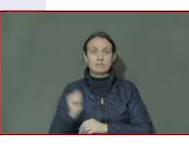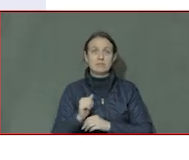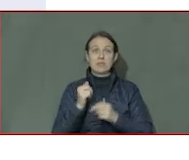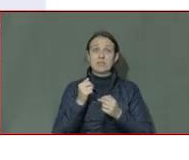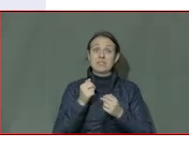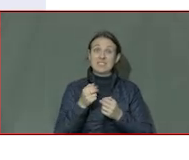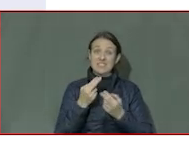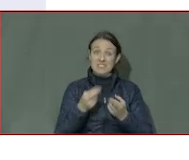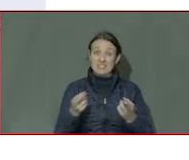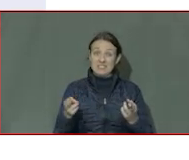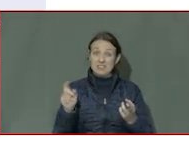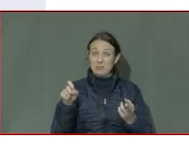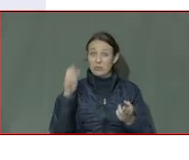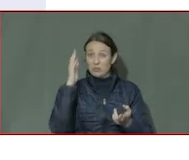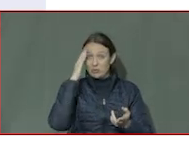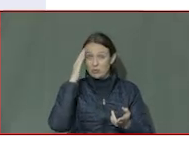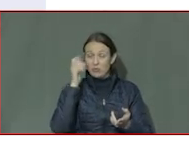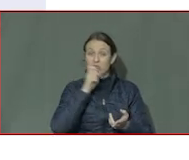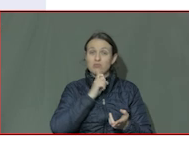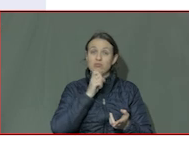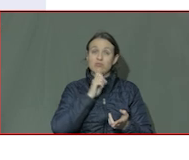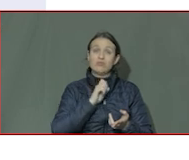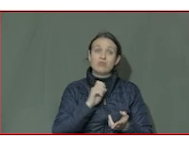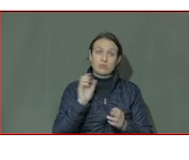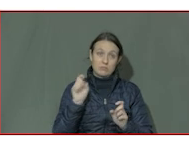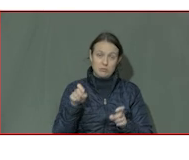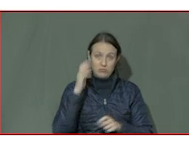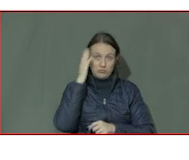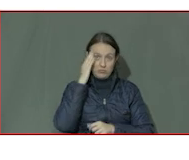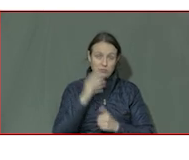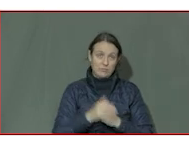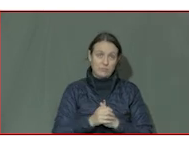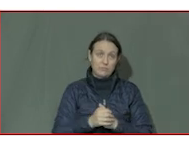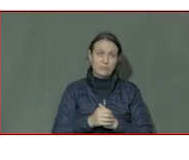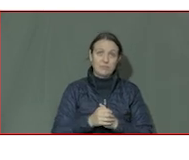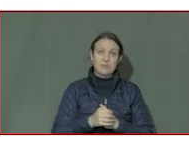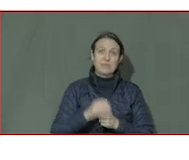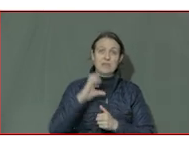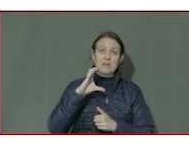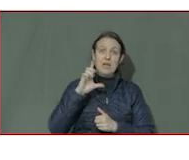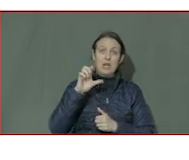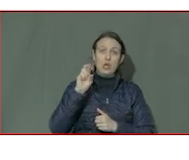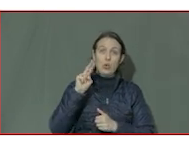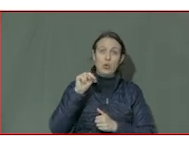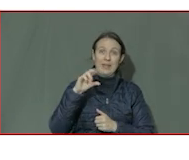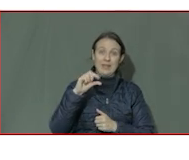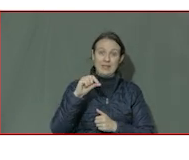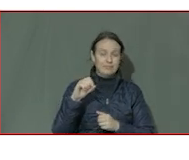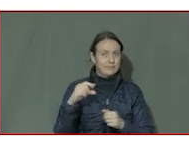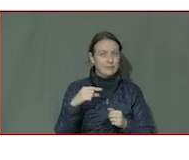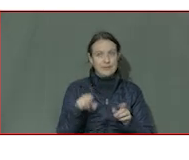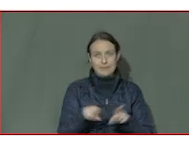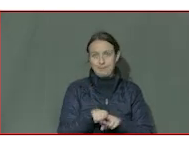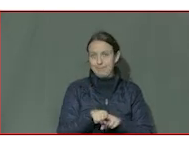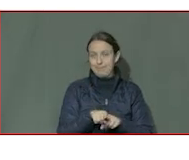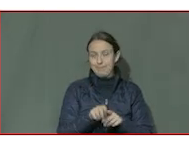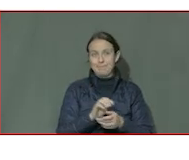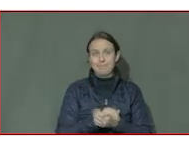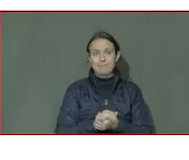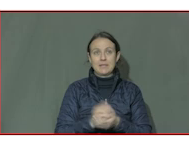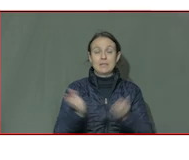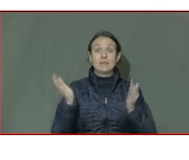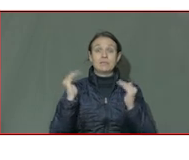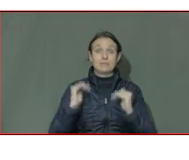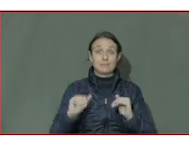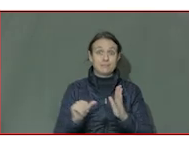well as the uses. Cloning, ladies and gentlemen, as well. And then another